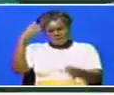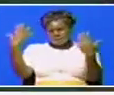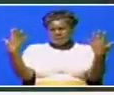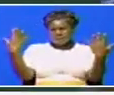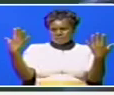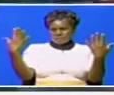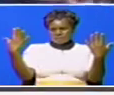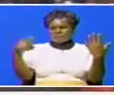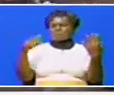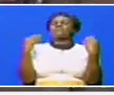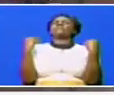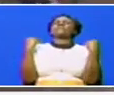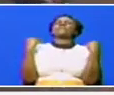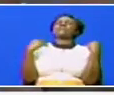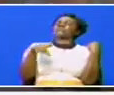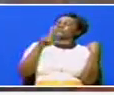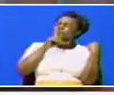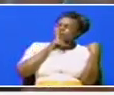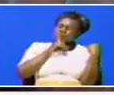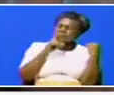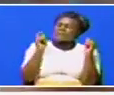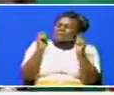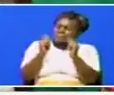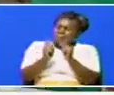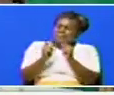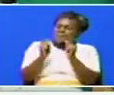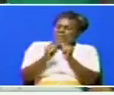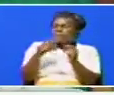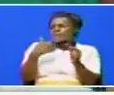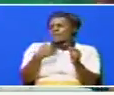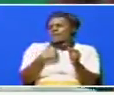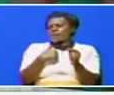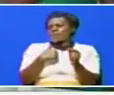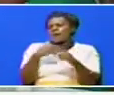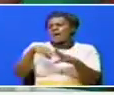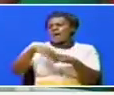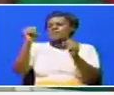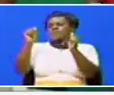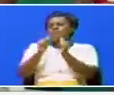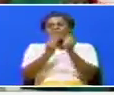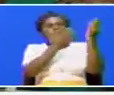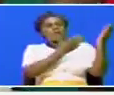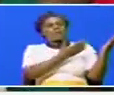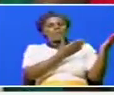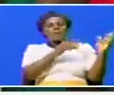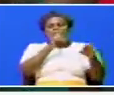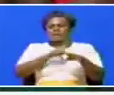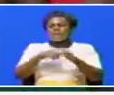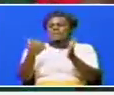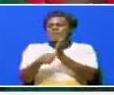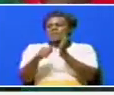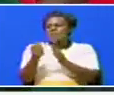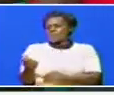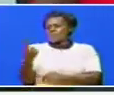attended to as he lies down quietly in pain. He is among 10 who were brought here when hell broke loose